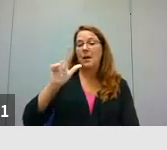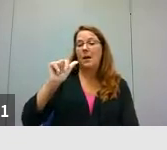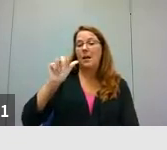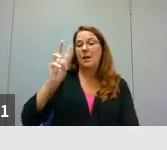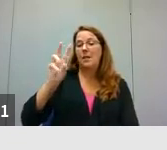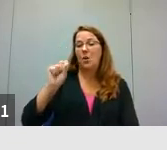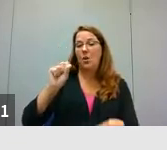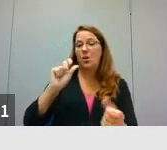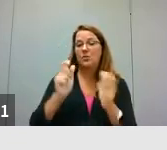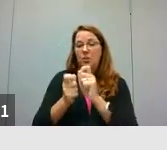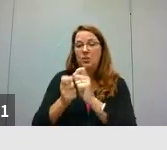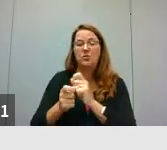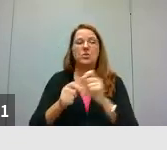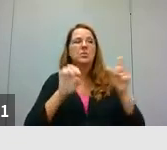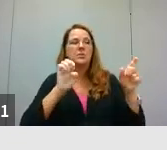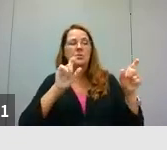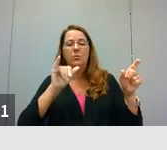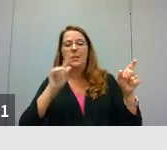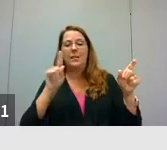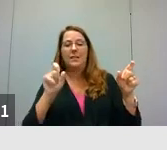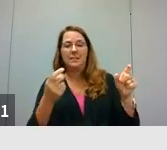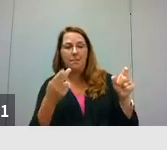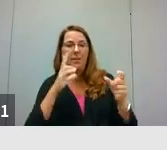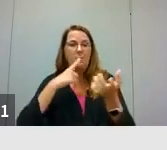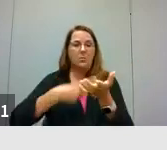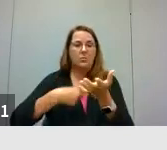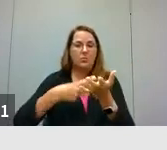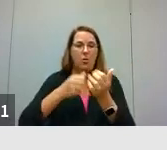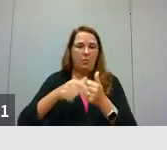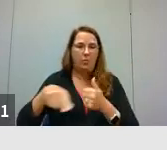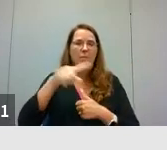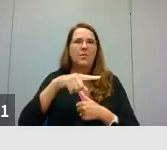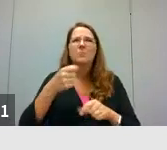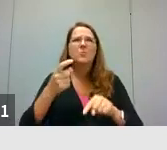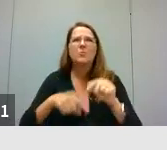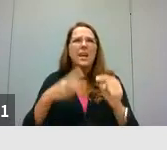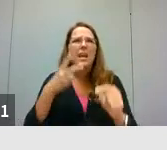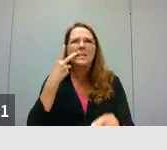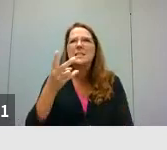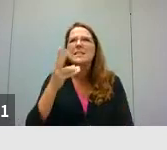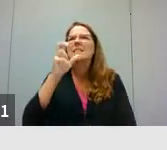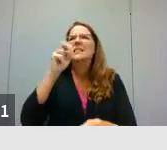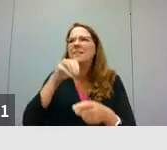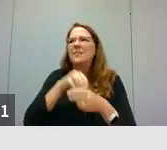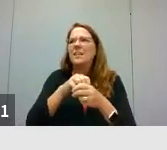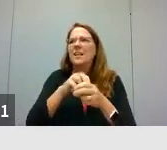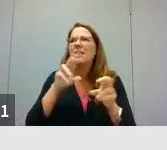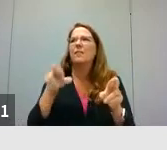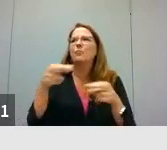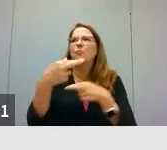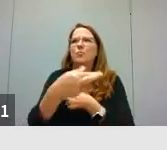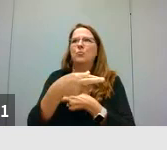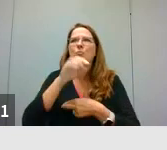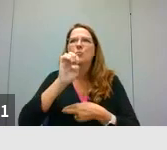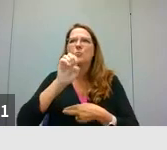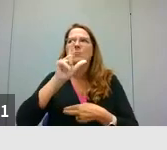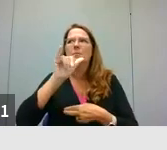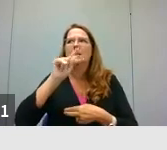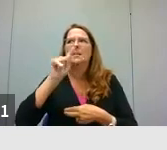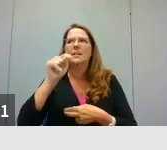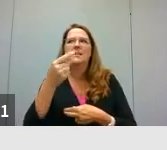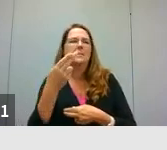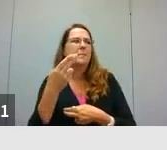want Elizabeth to talk to you about this. You can't really see, even in the room view, Elizabeth isn't